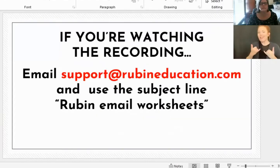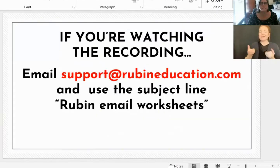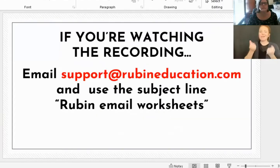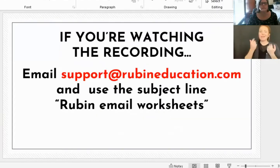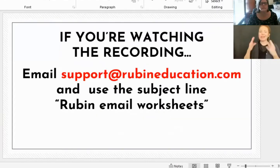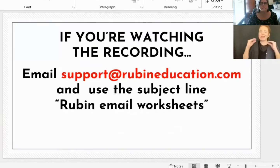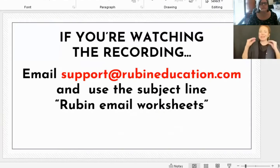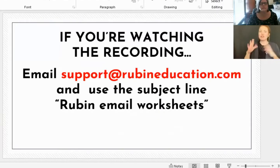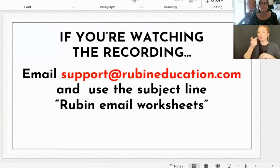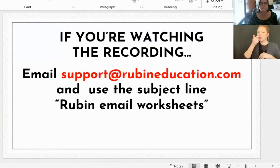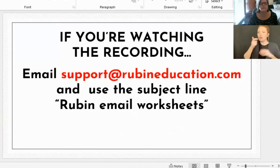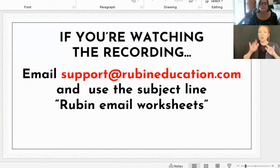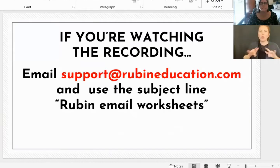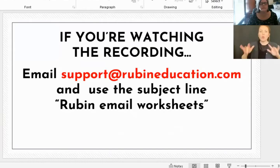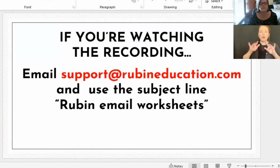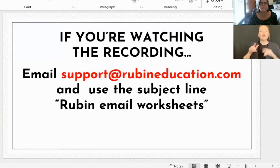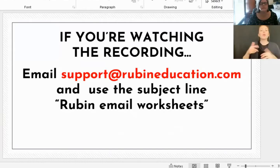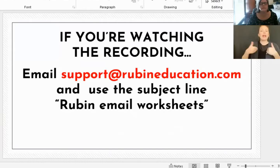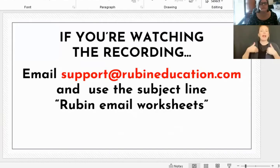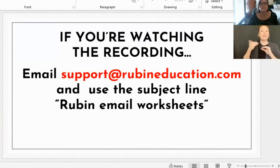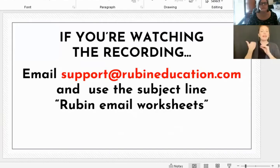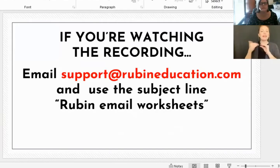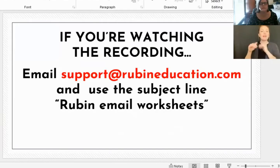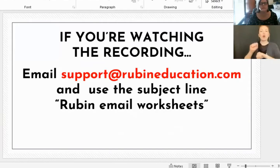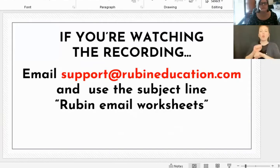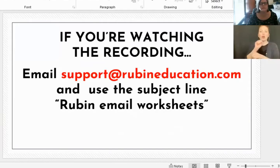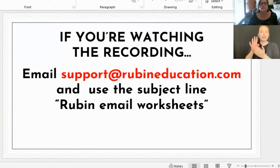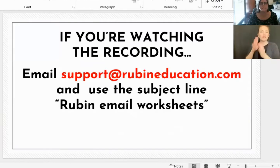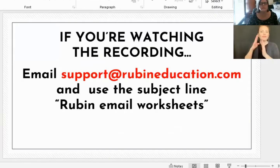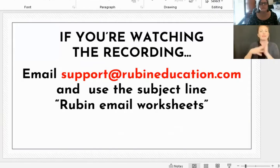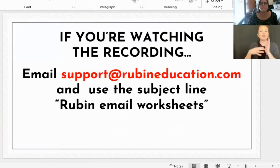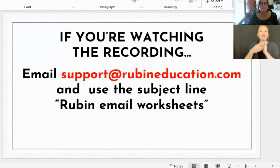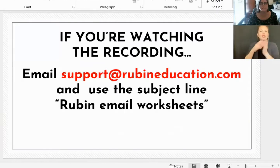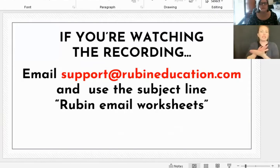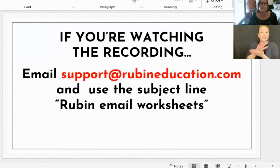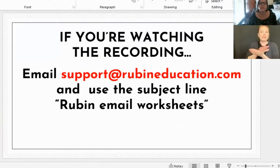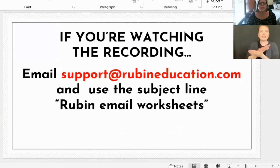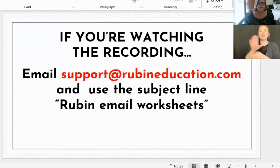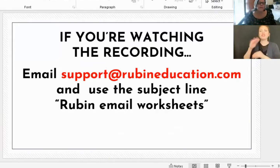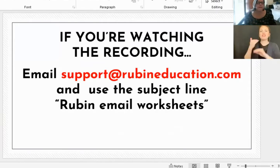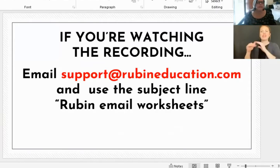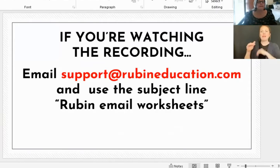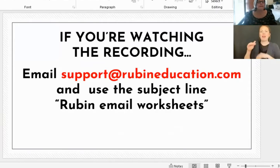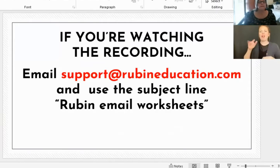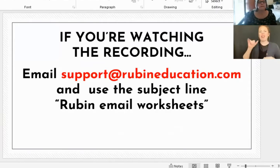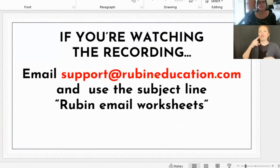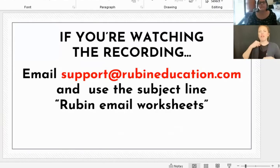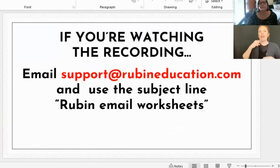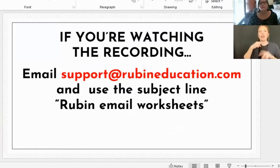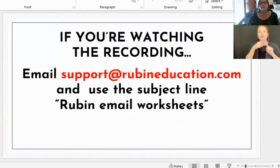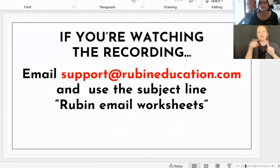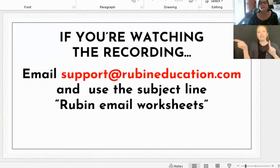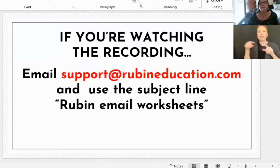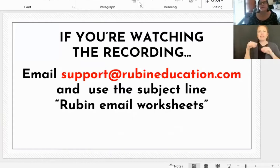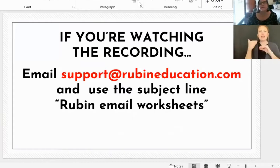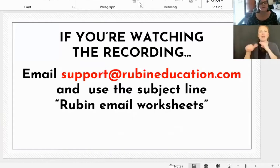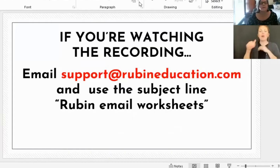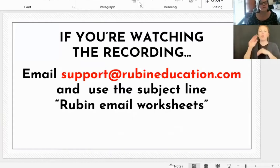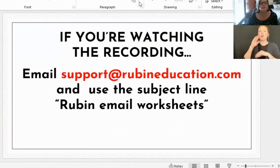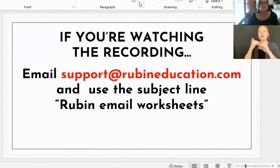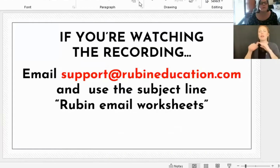can still have our email worksheets that I mentioned. Just send us an email to the email in red, and we will get it to you that way.